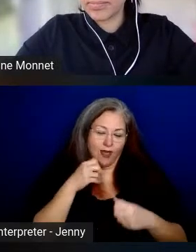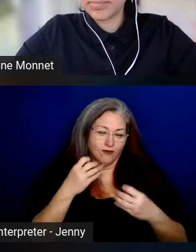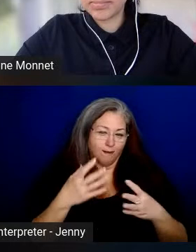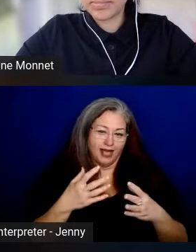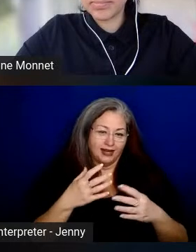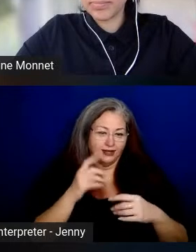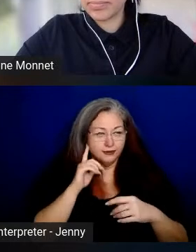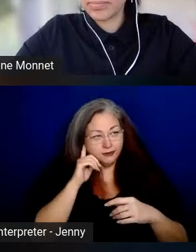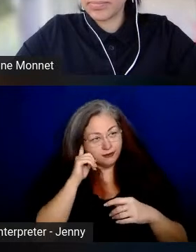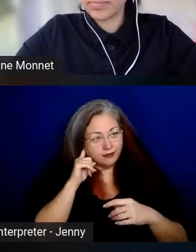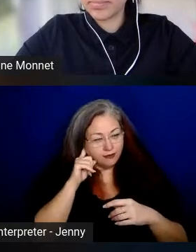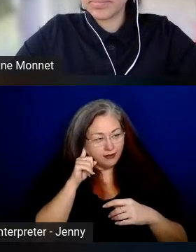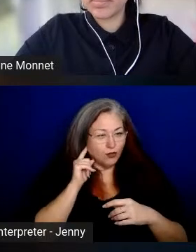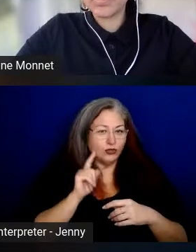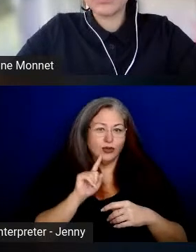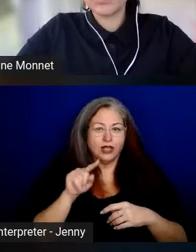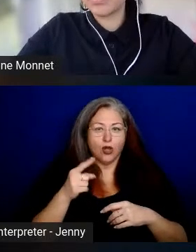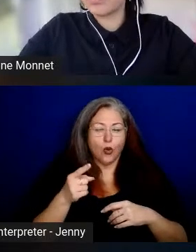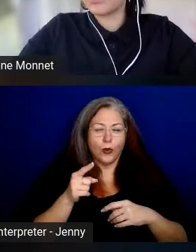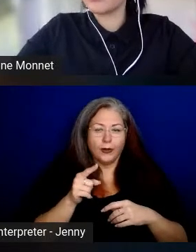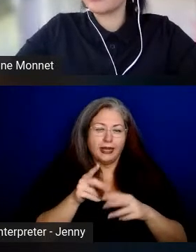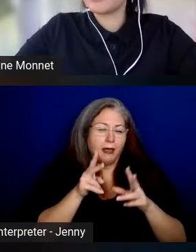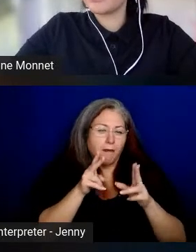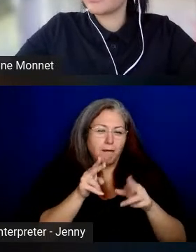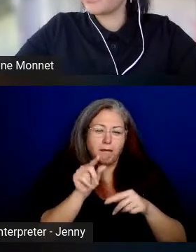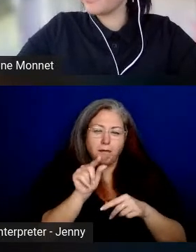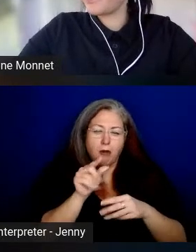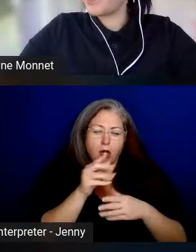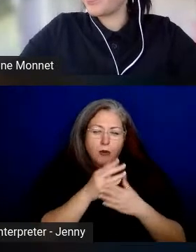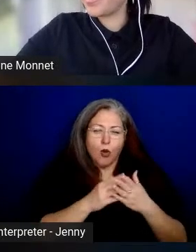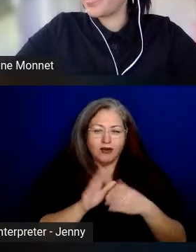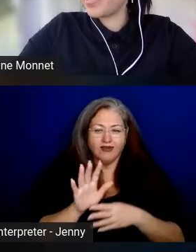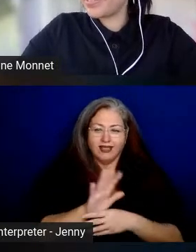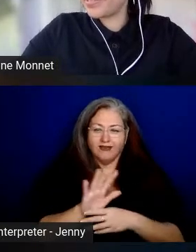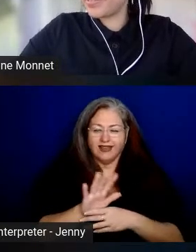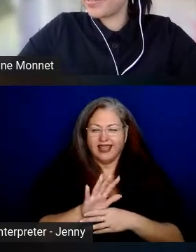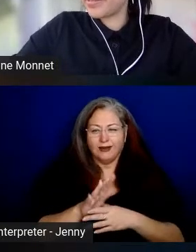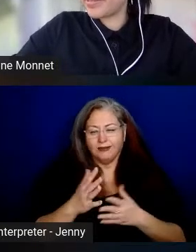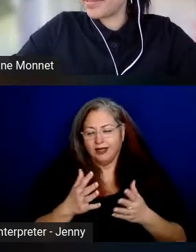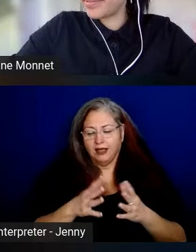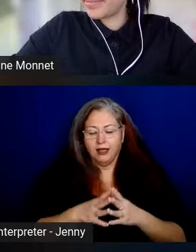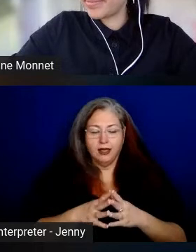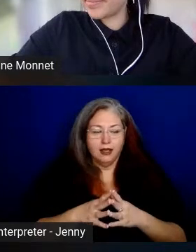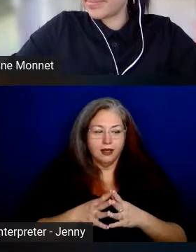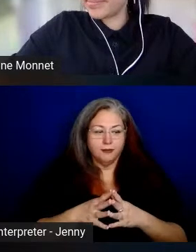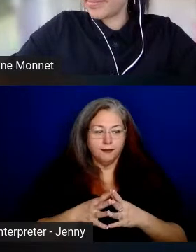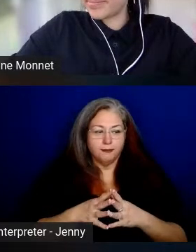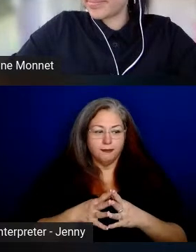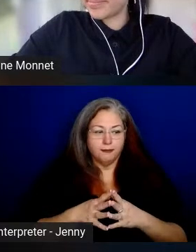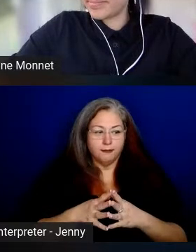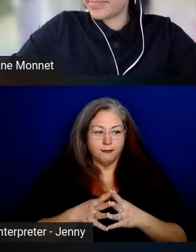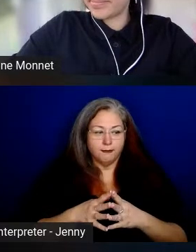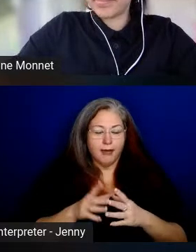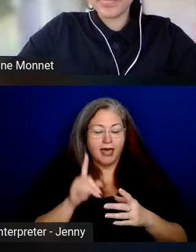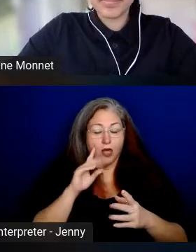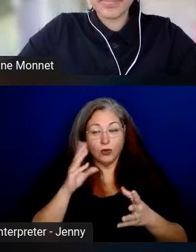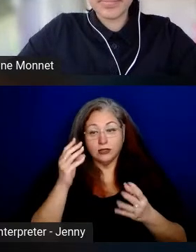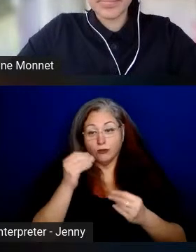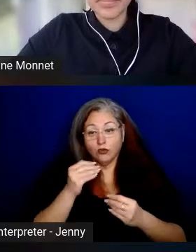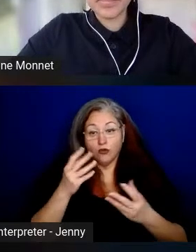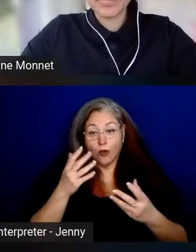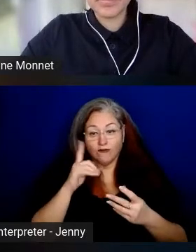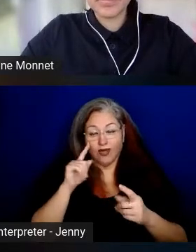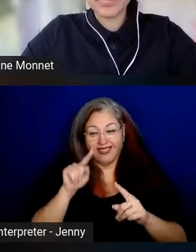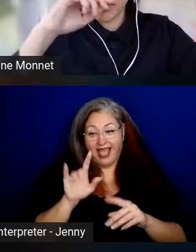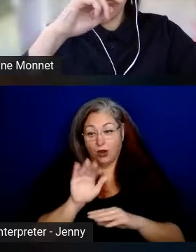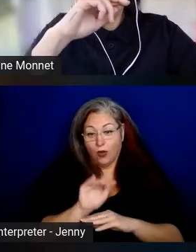Well, and it was only like blips of the film that was shown, but what was beautiful about that particular